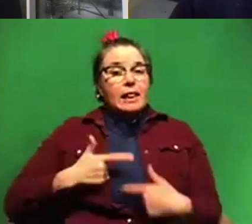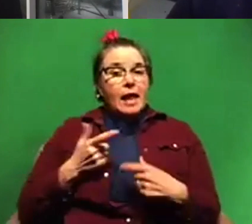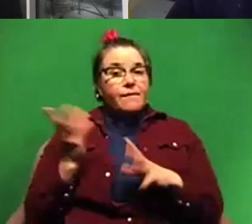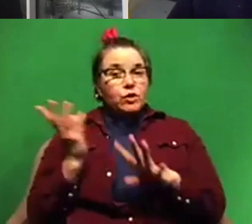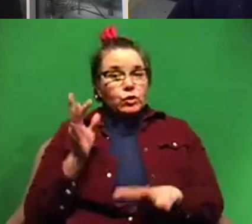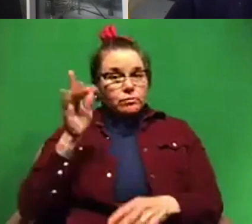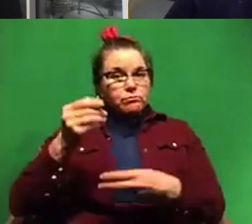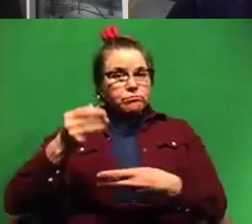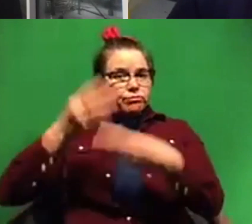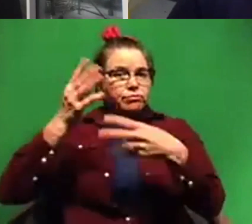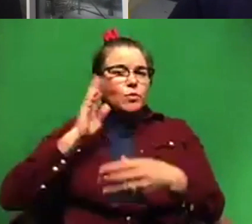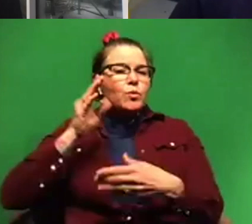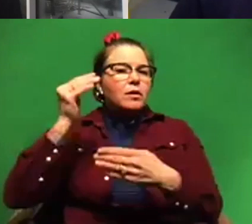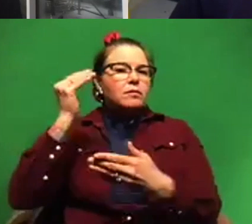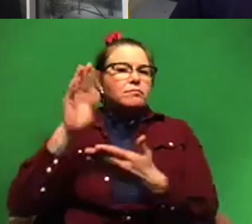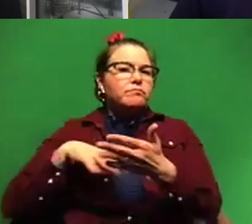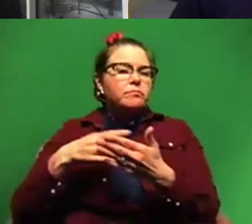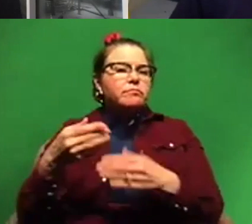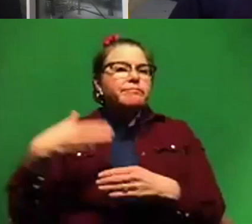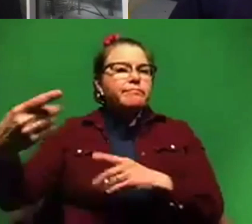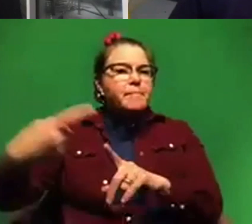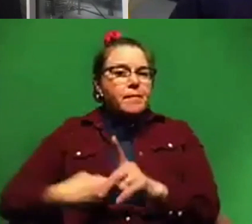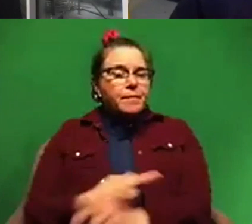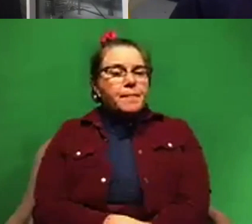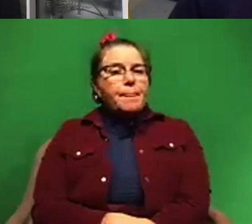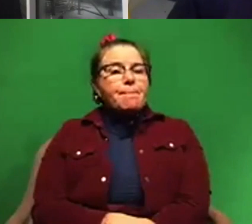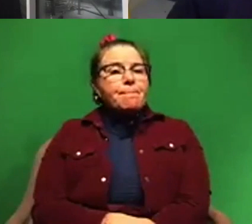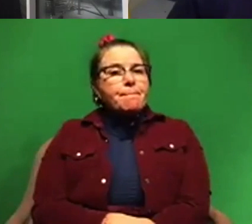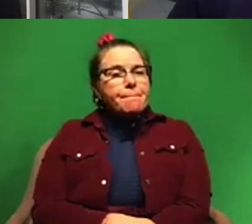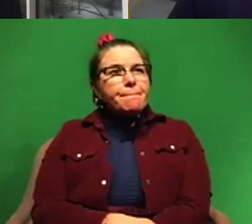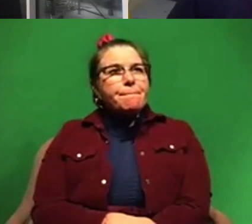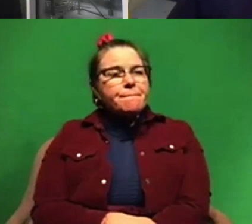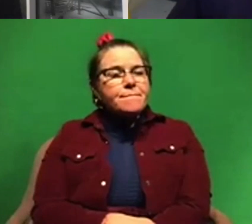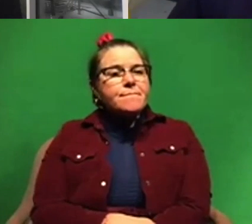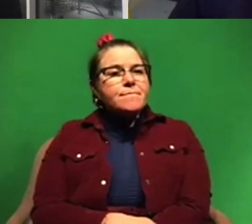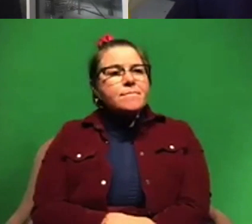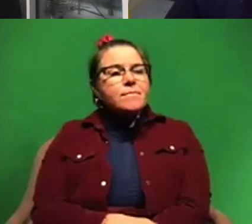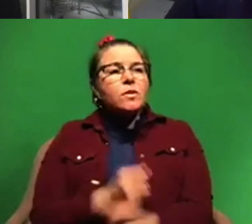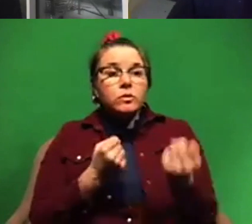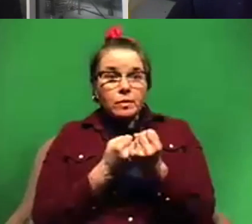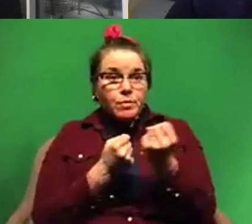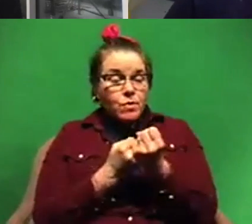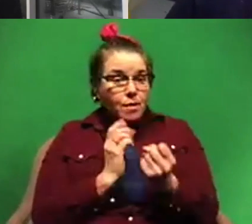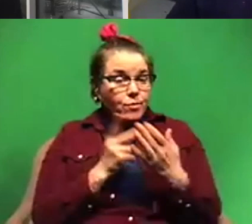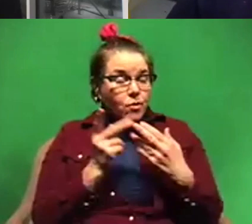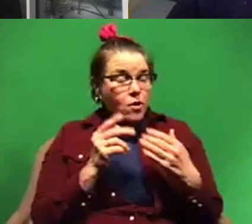everything that we're up to over the next month. And then some a little bit. You can support our program at